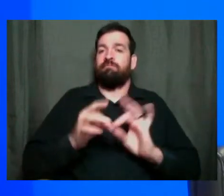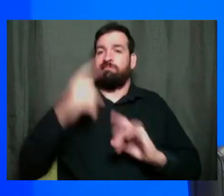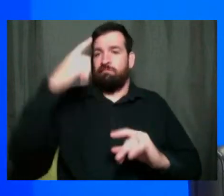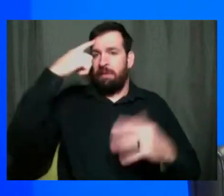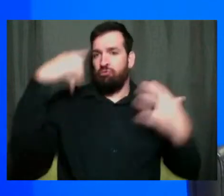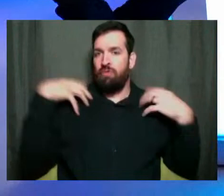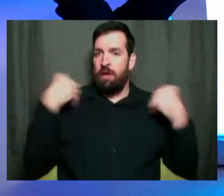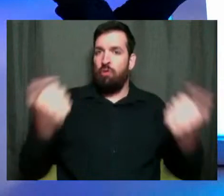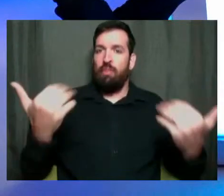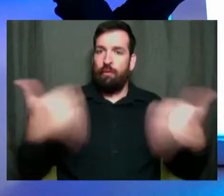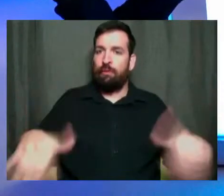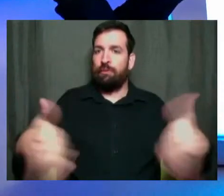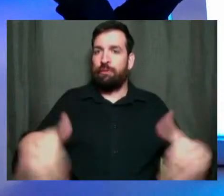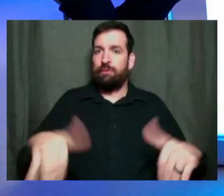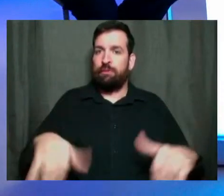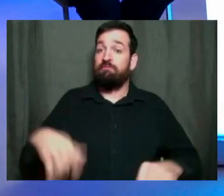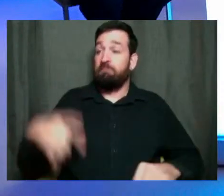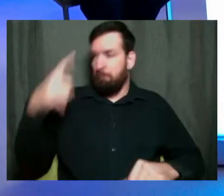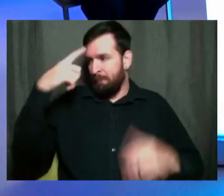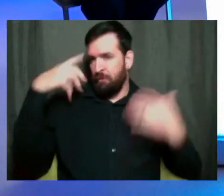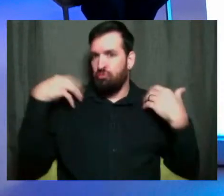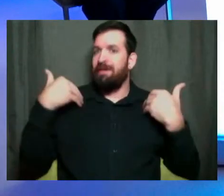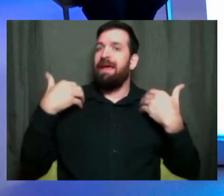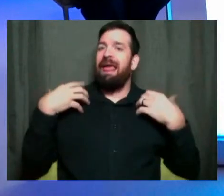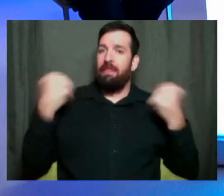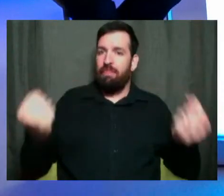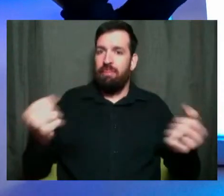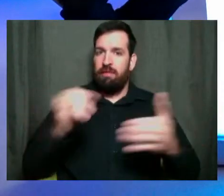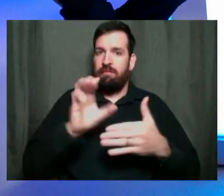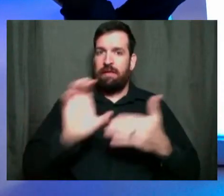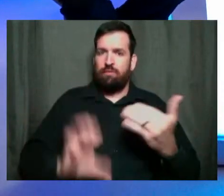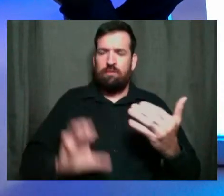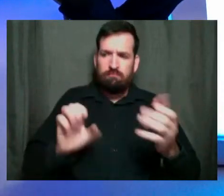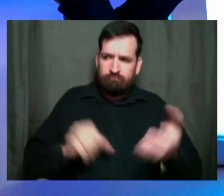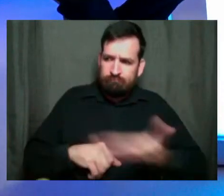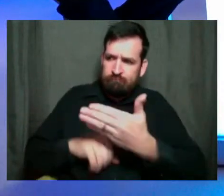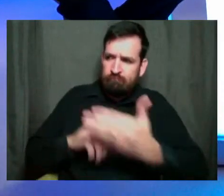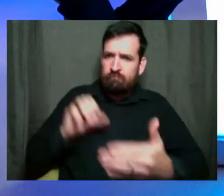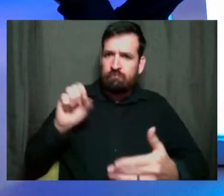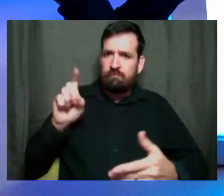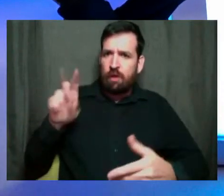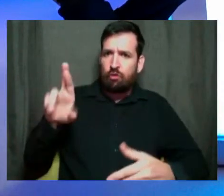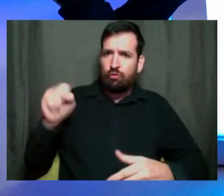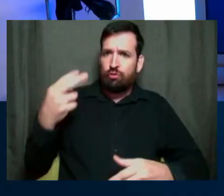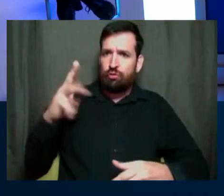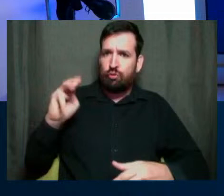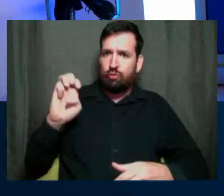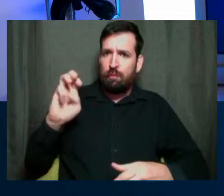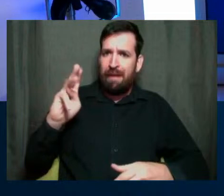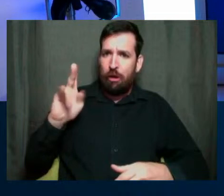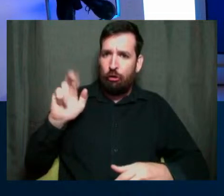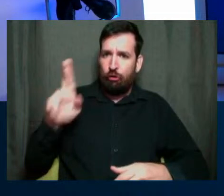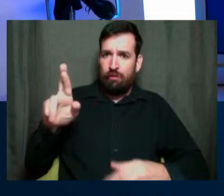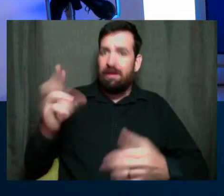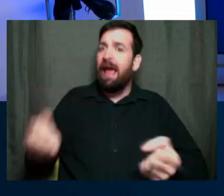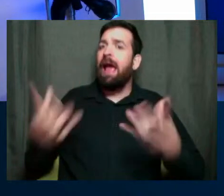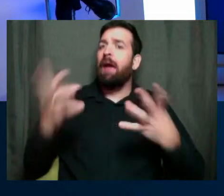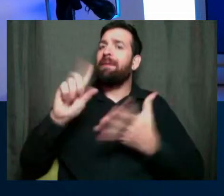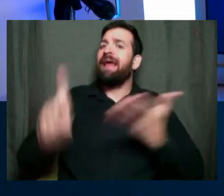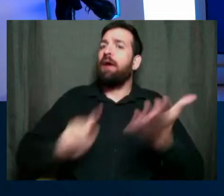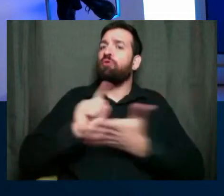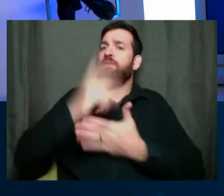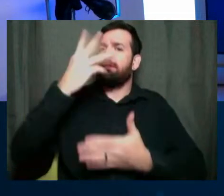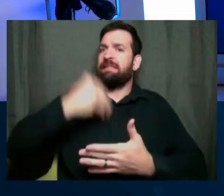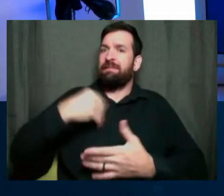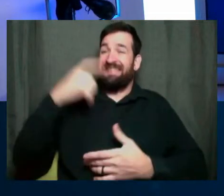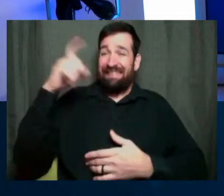this. Mental health consequences. Okay, I have to go around the room. Dr. Shoemaker, how many hours of sleep do you usually do you need to function really well?